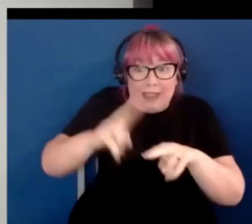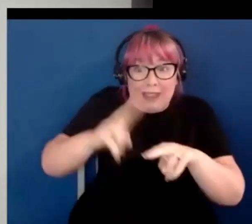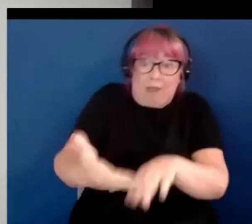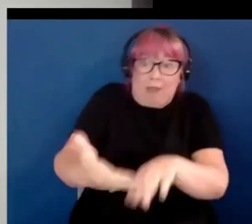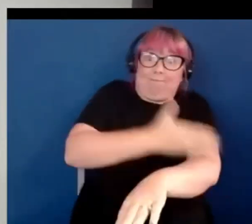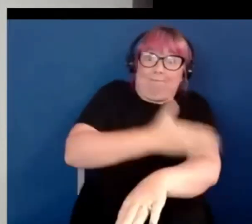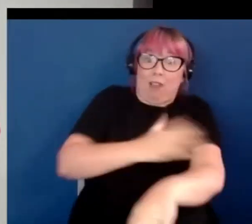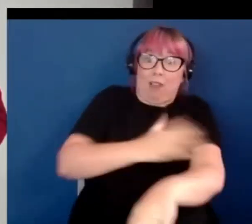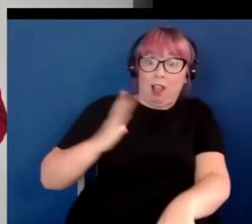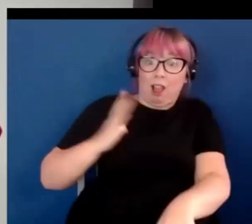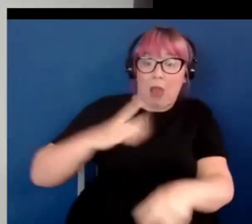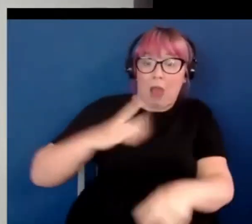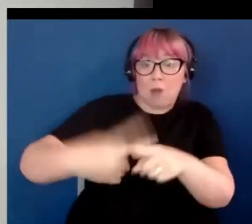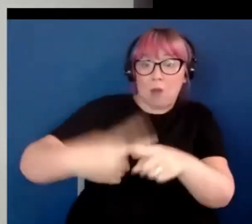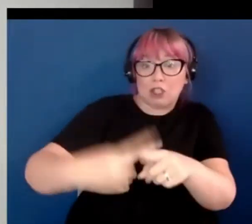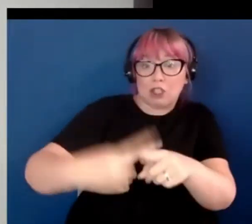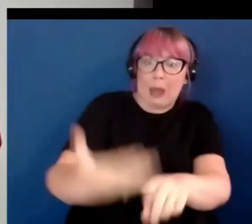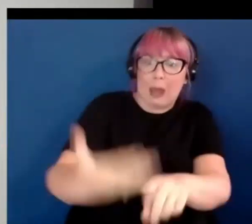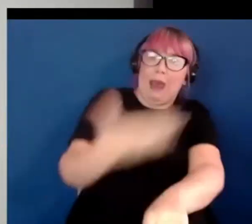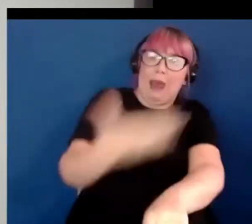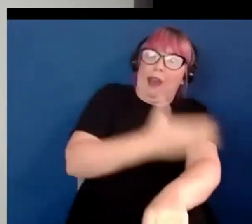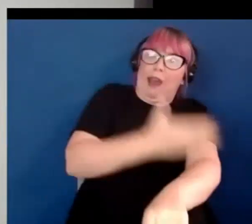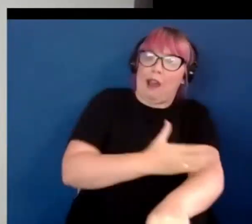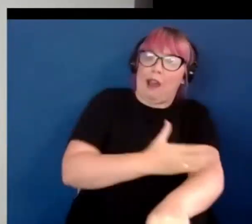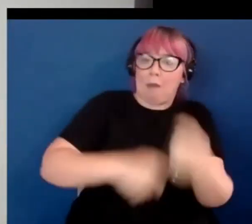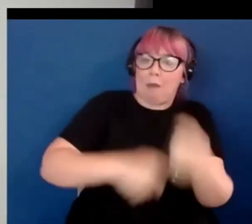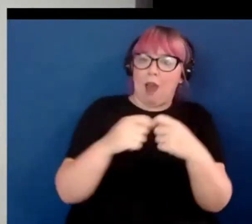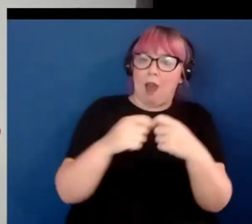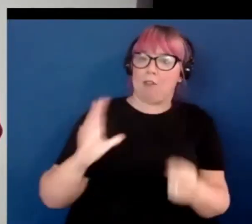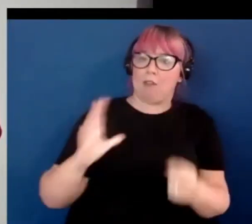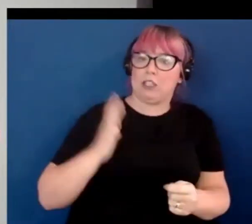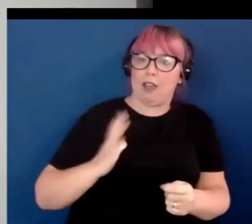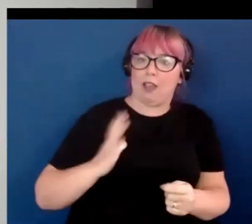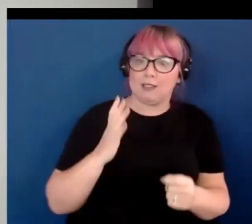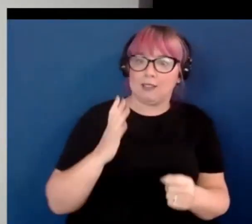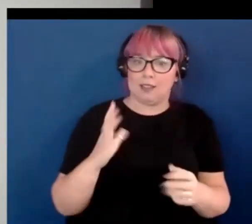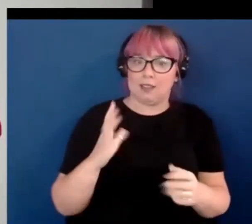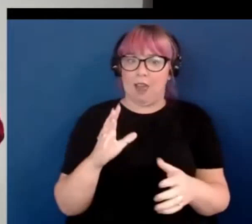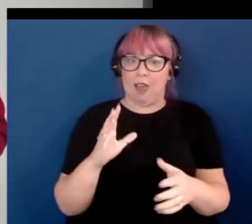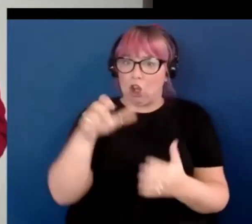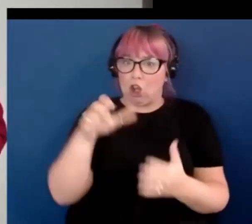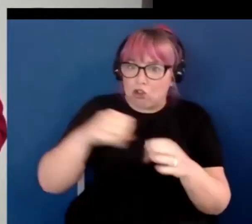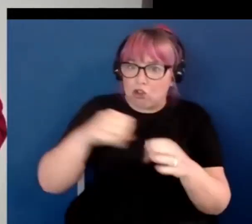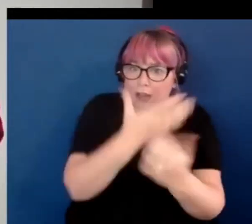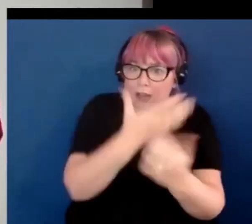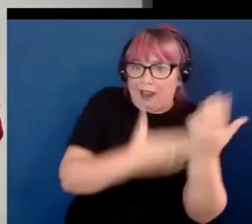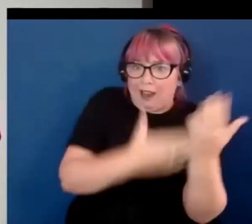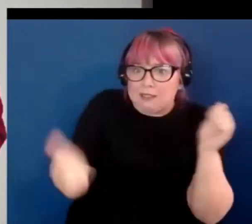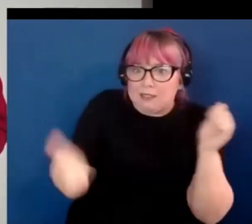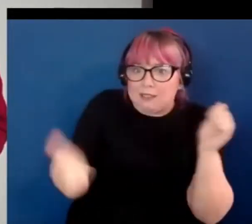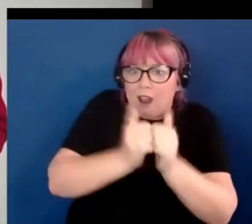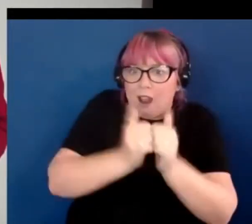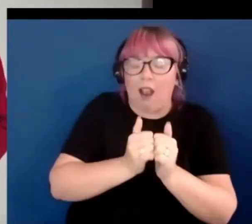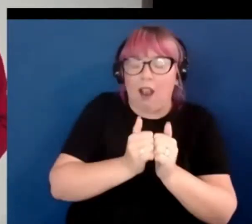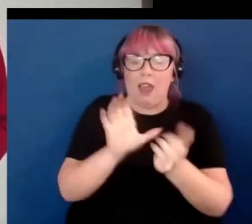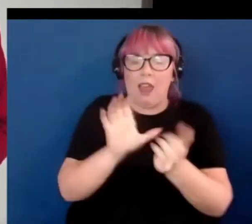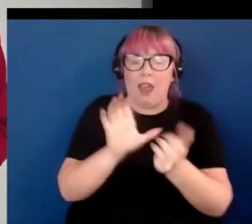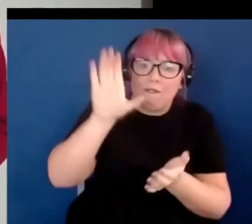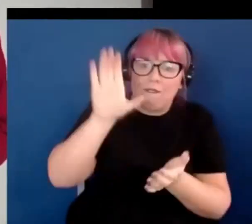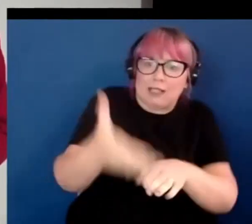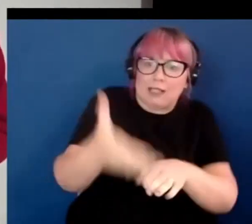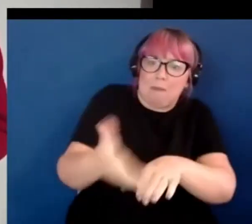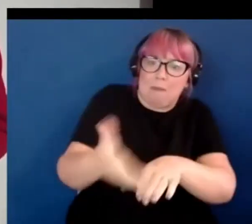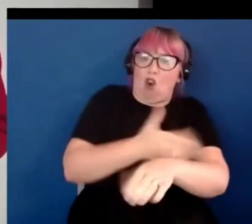hit, but build resilience securely through a Green New Deal. If we invested ahead of time to create the new jobs we need in